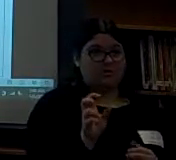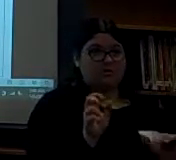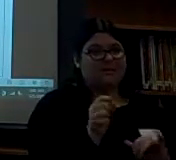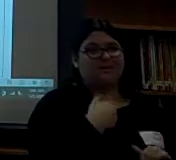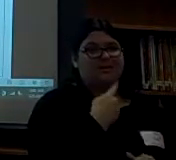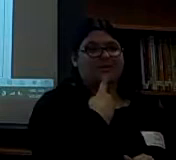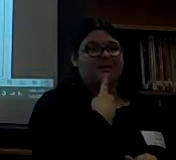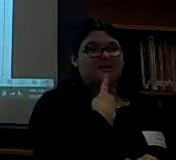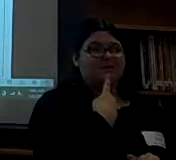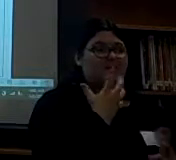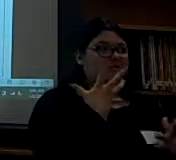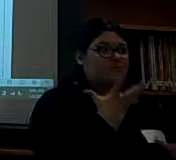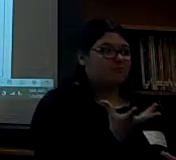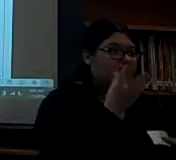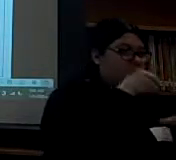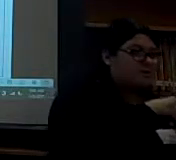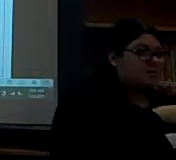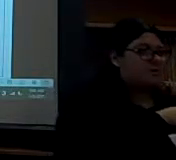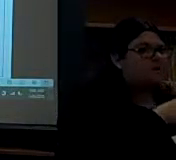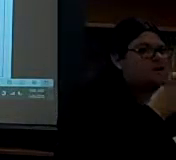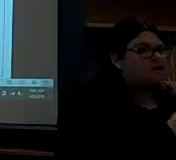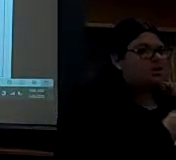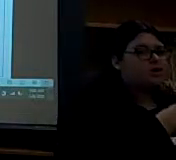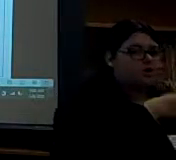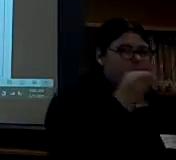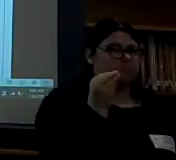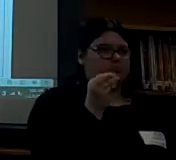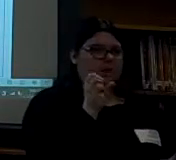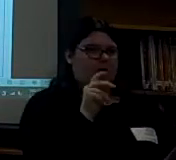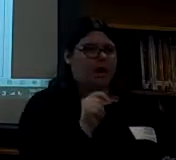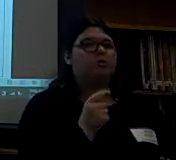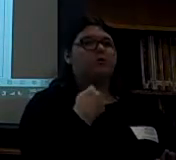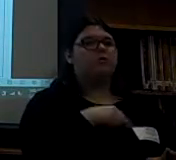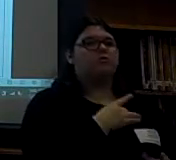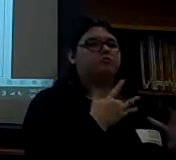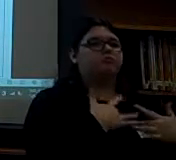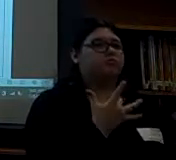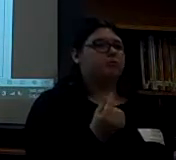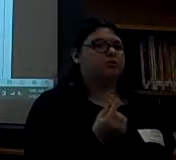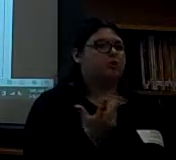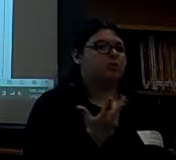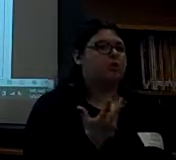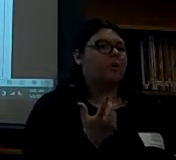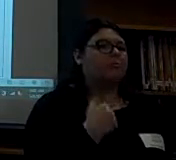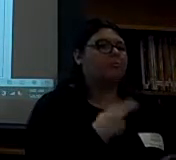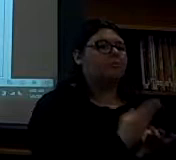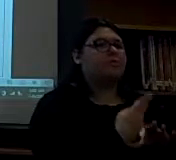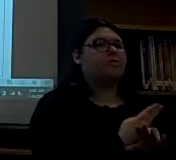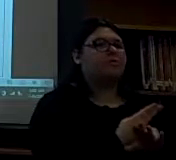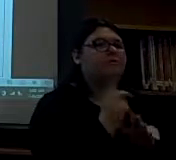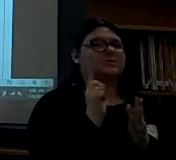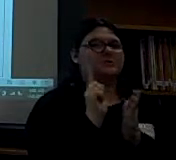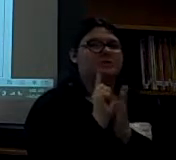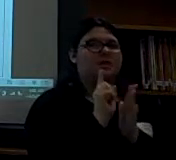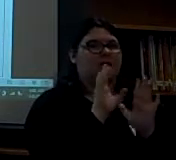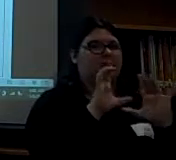said, once they're engaged, it's really hard to get them out. What we tend to do when we're trying to get kids to transition is we use the clock. That's the worst thing we can do.